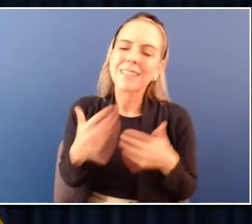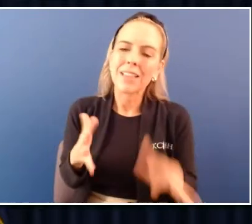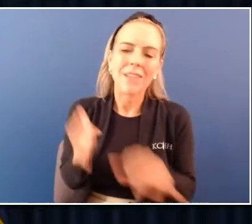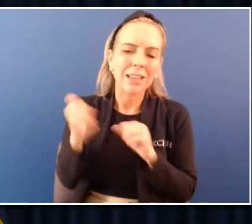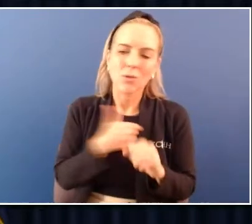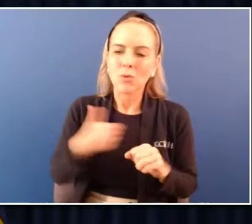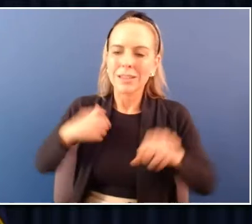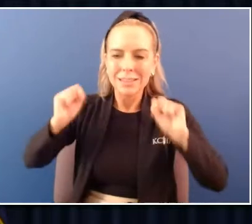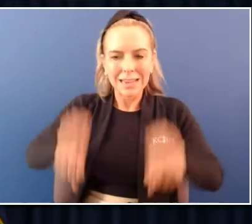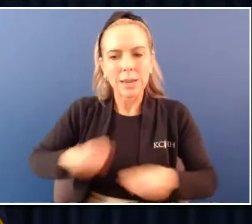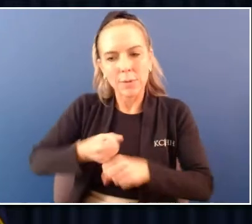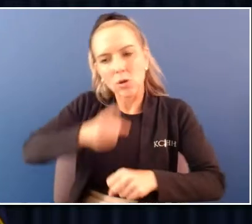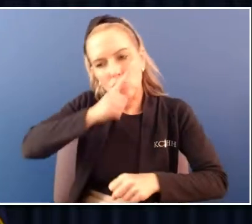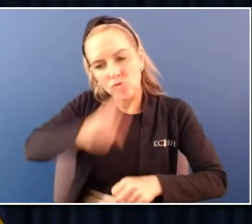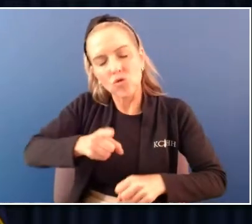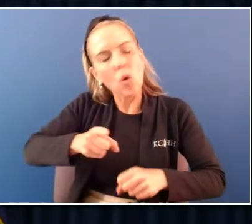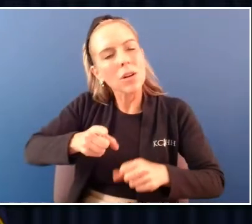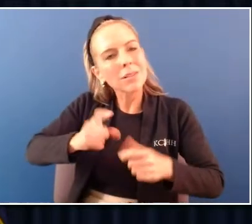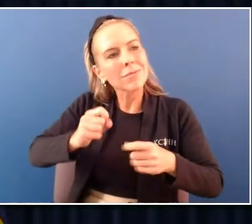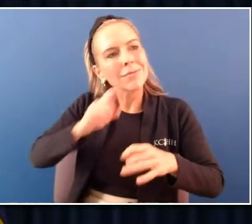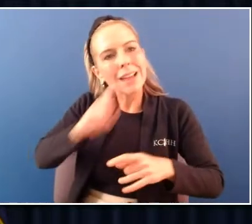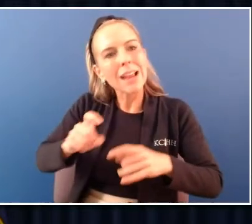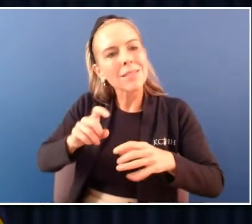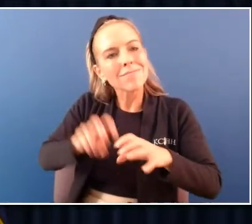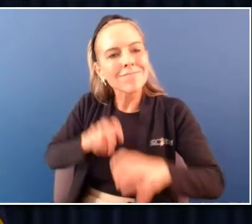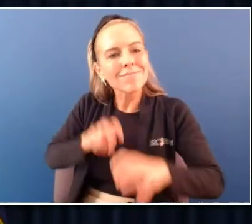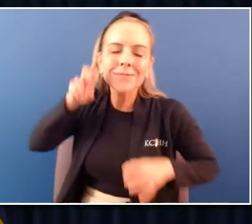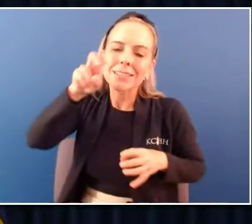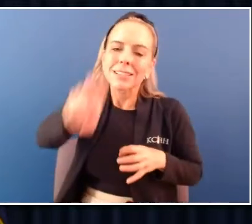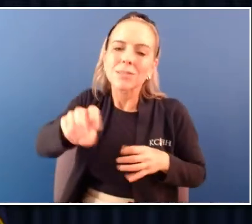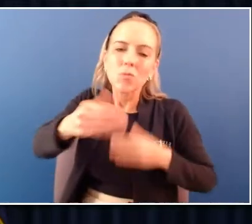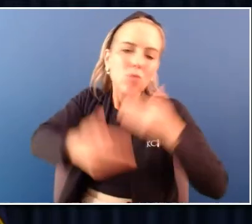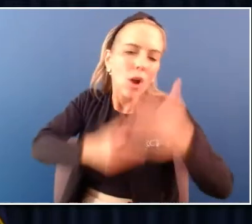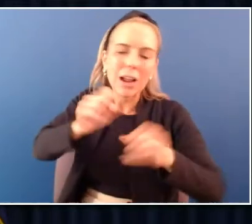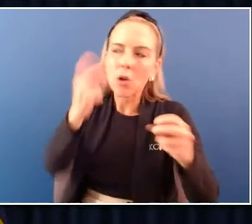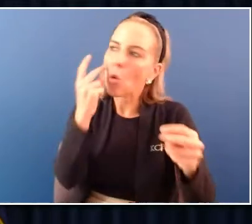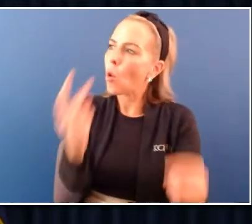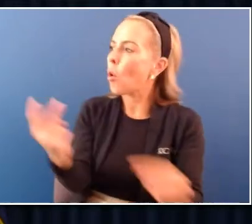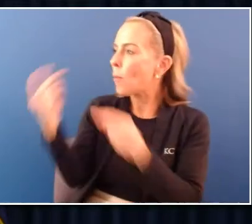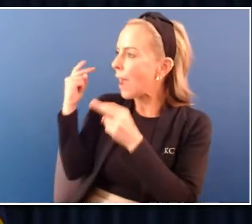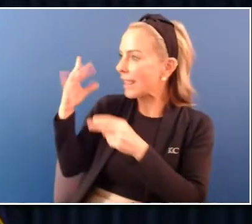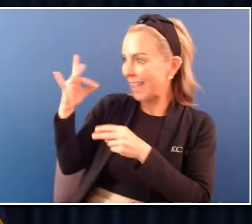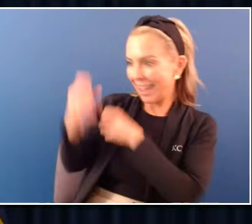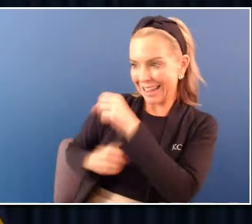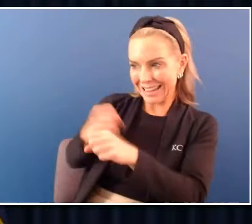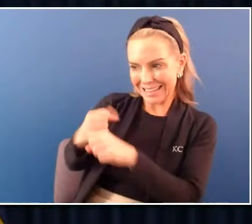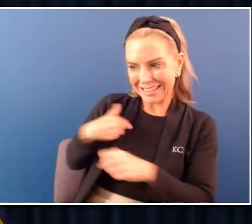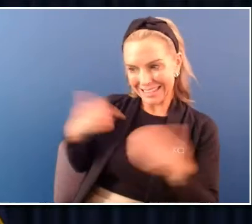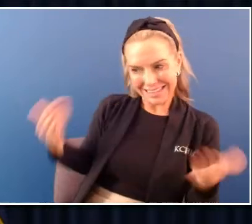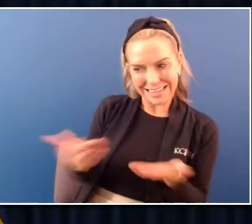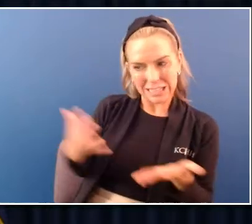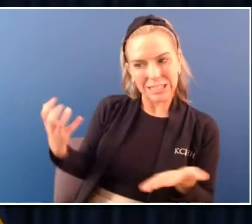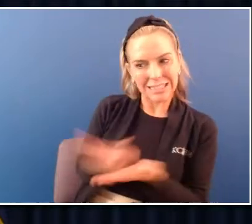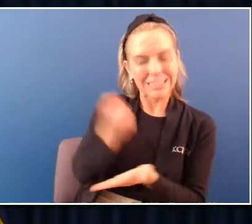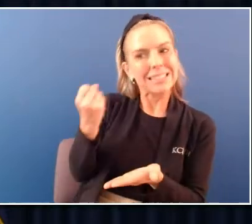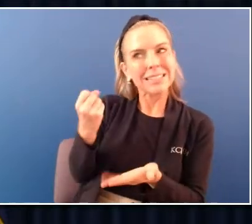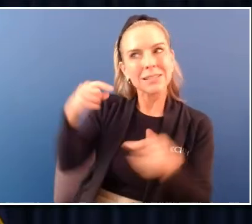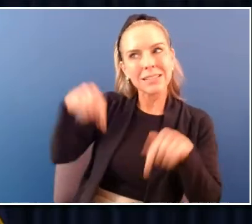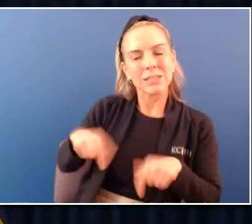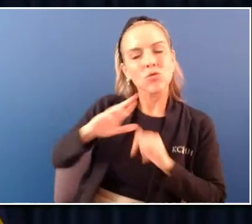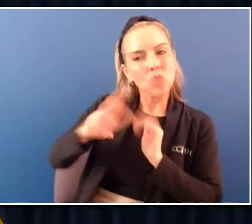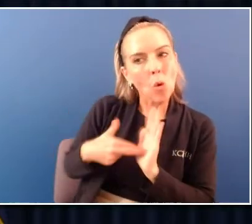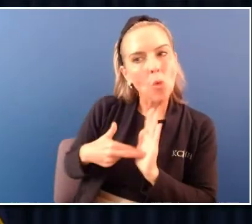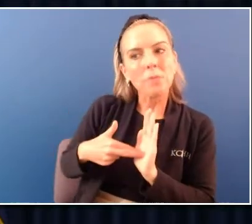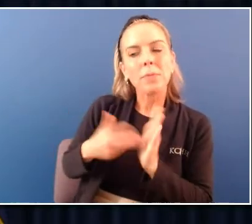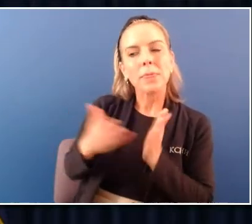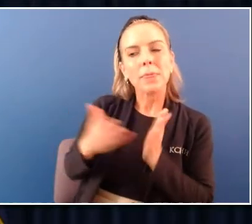make as much progress as we can so that we can look back on these 8 years that I had a chance to be in this role and to serve